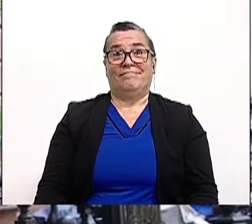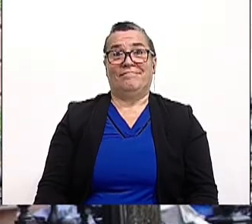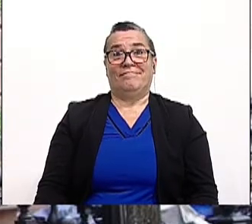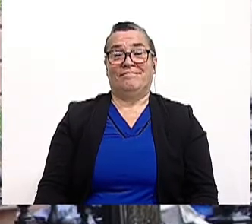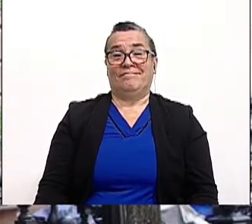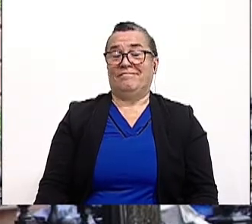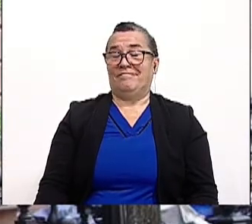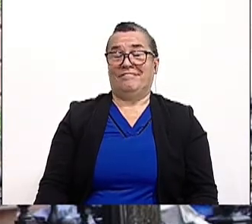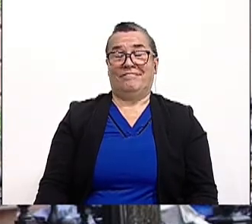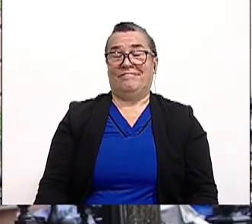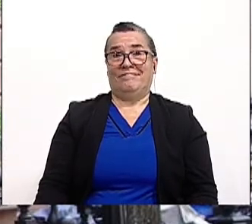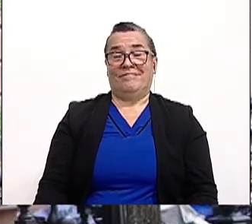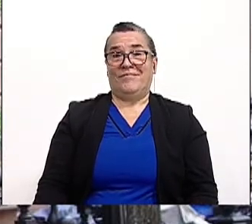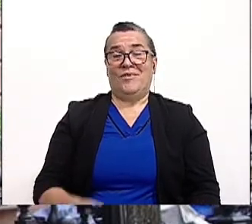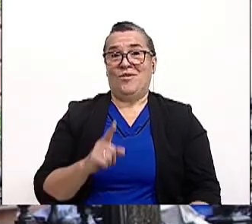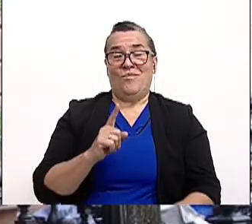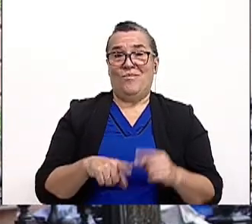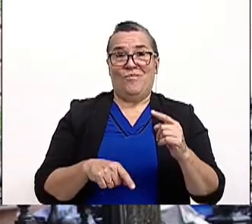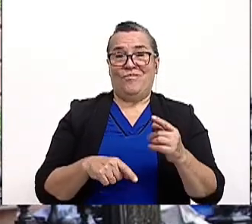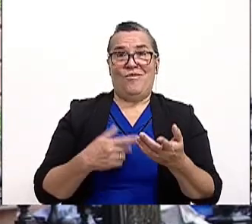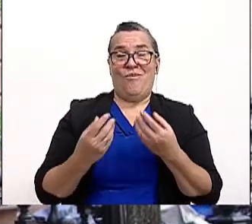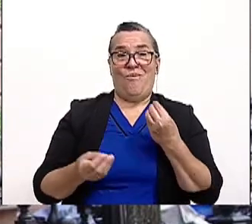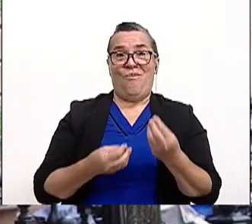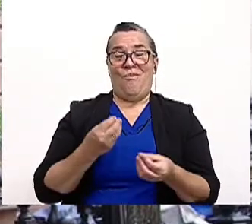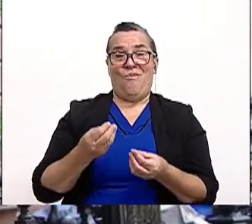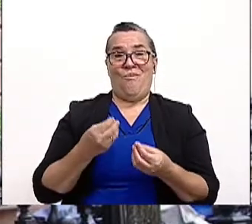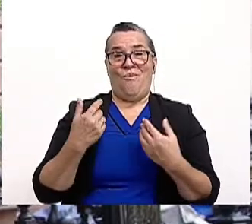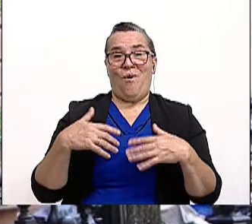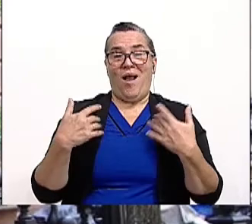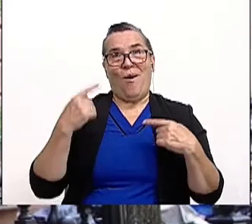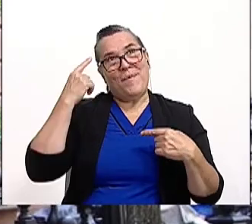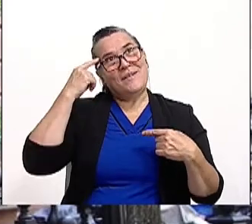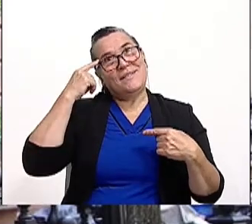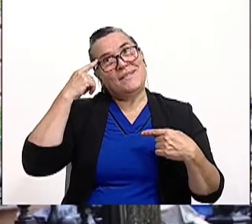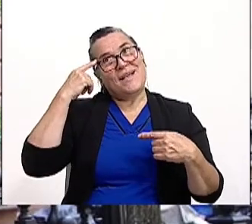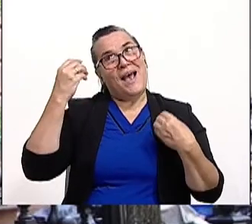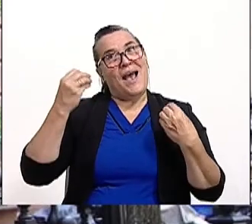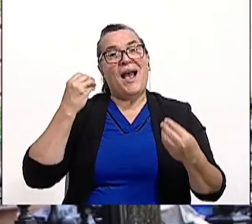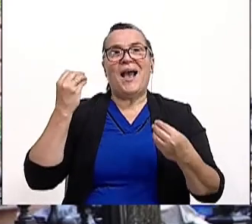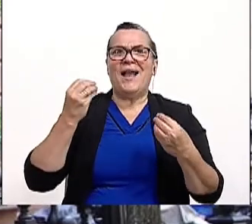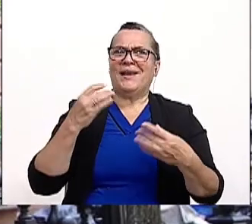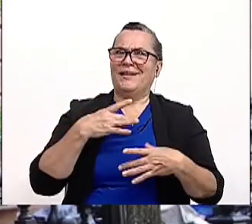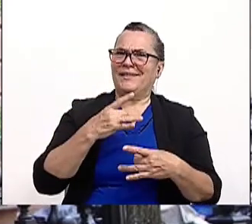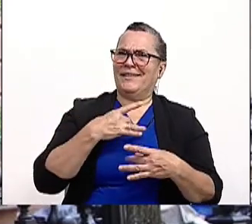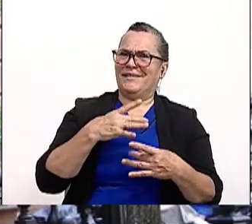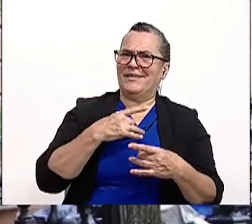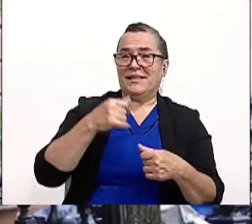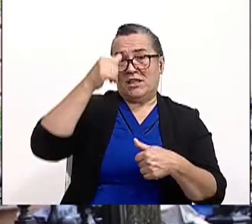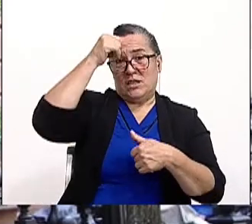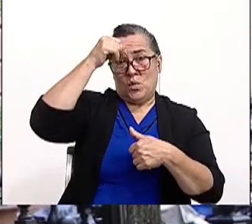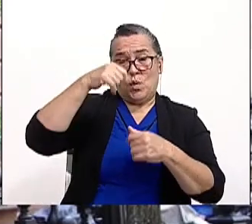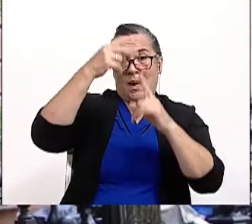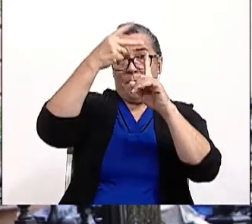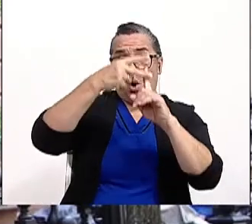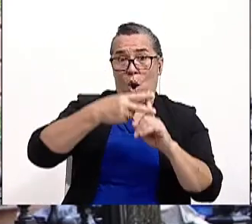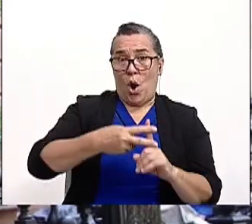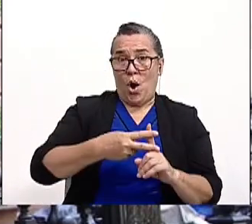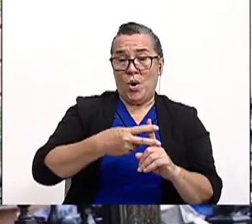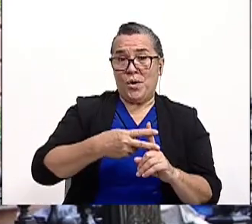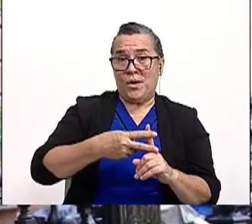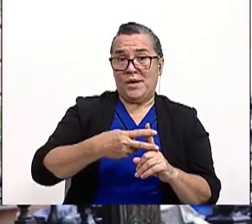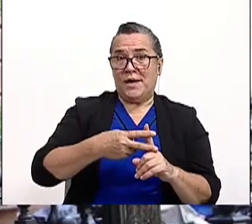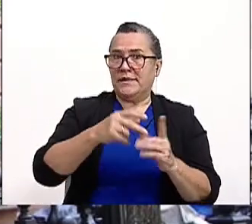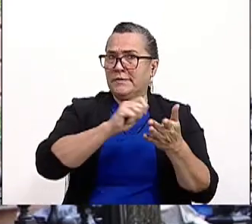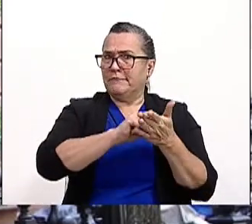I cannot stop thinking how interesting it is, right? Did you recall the vocabulary we studied before,